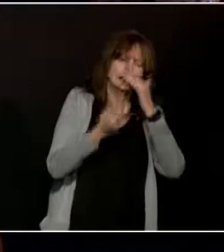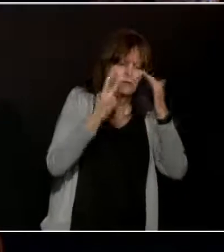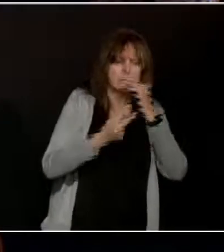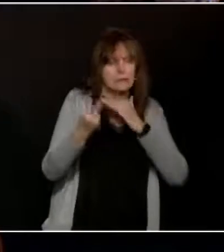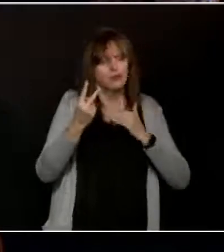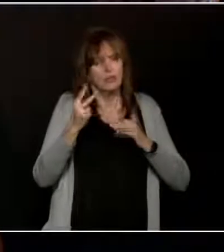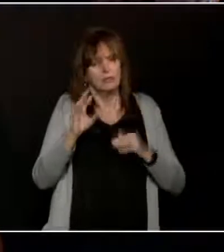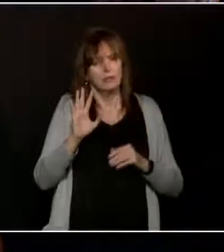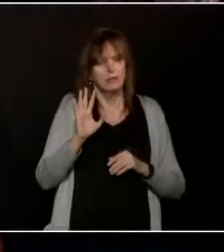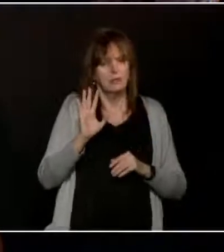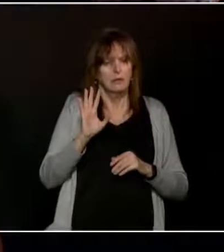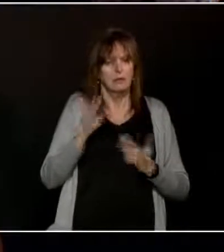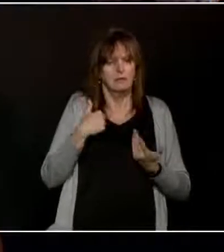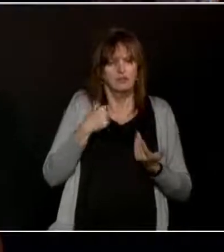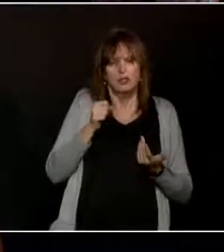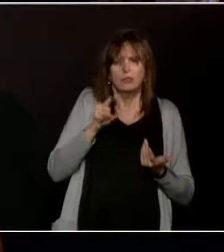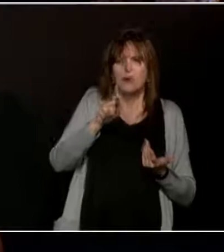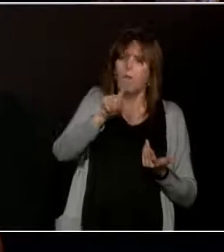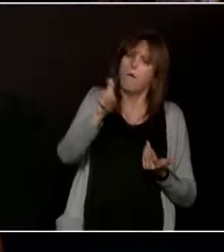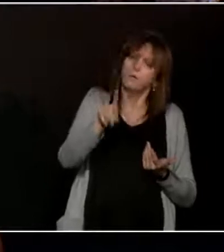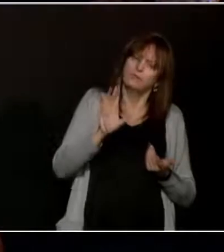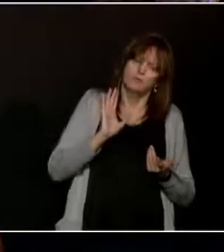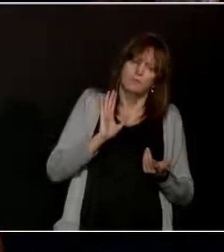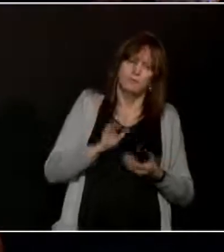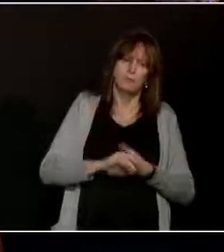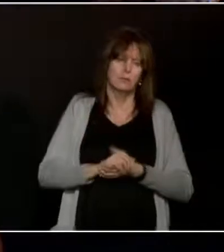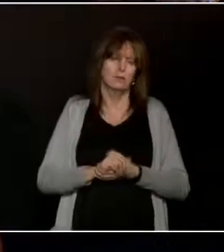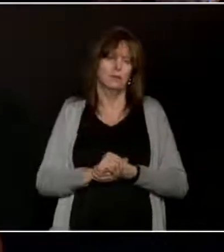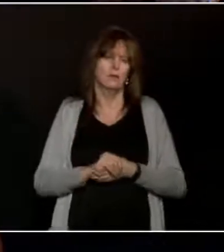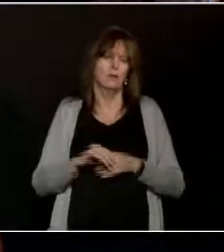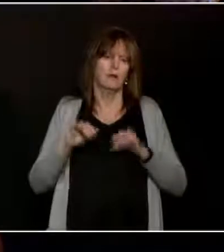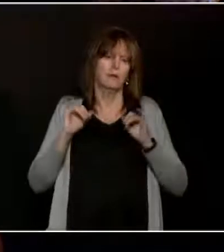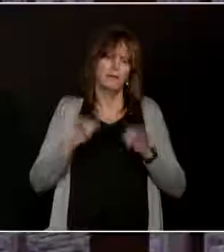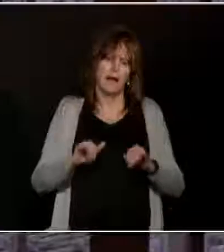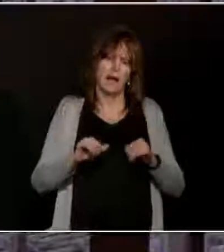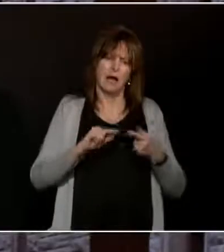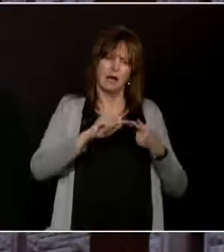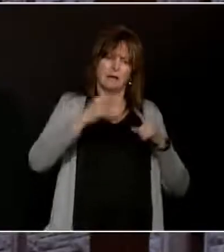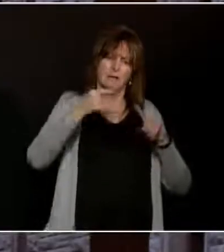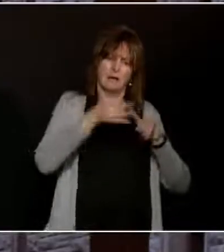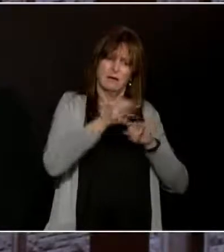it's how much is this now driving the pandemic in Ontario?